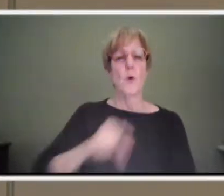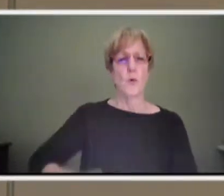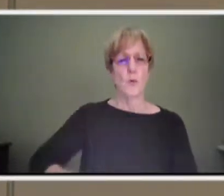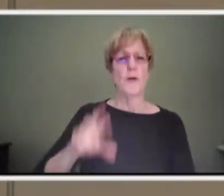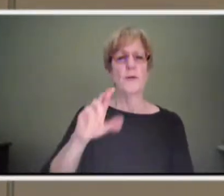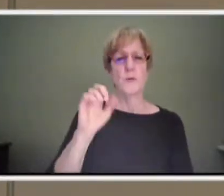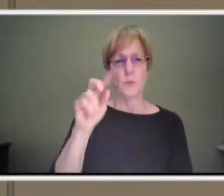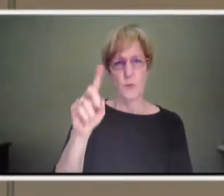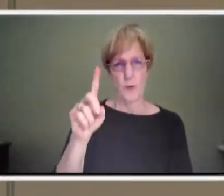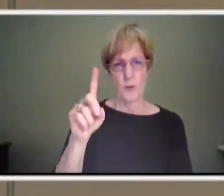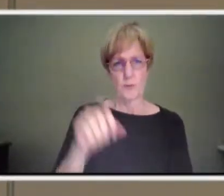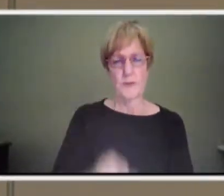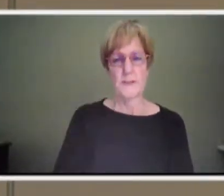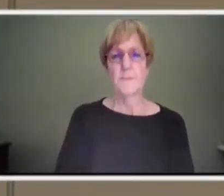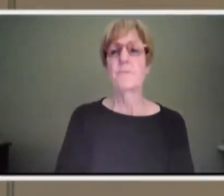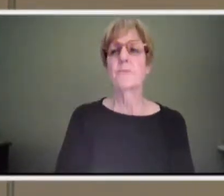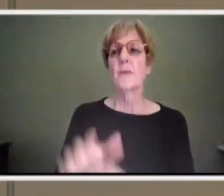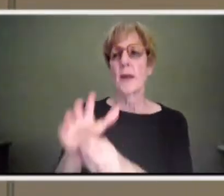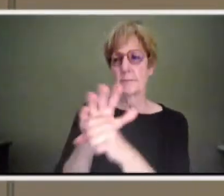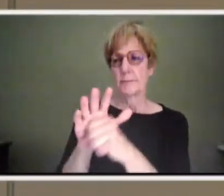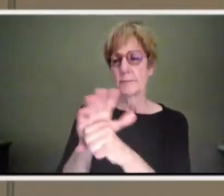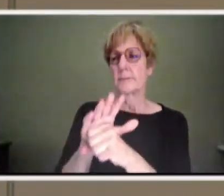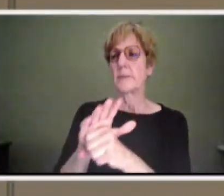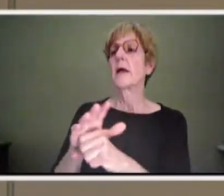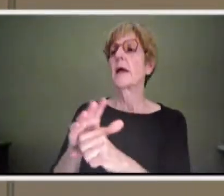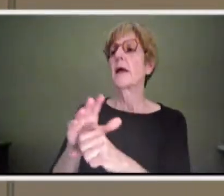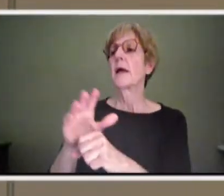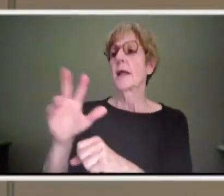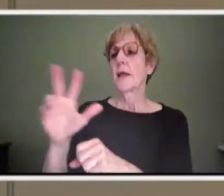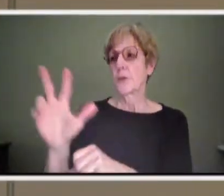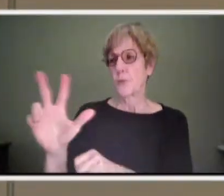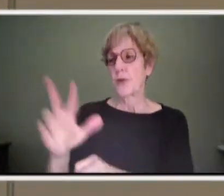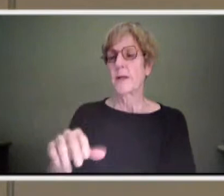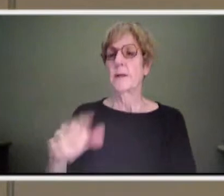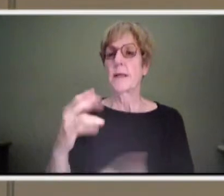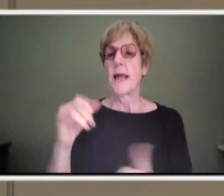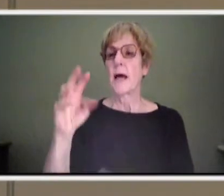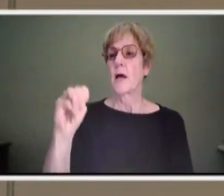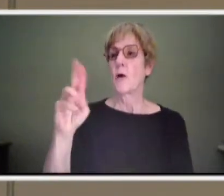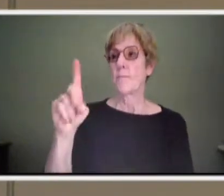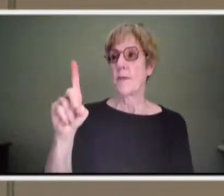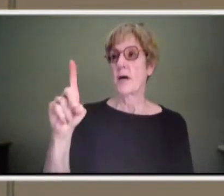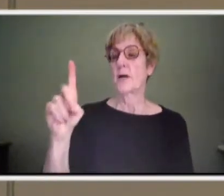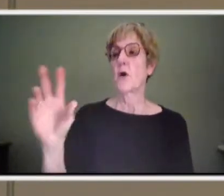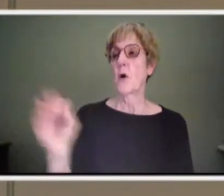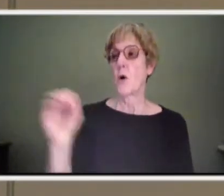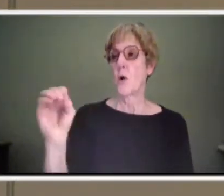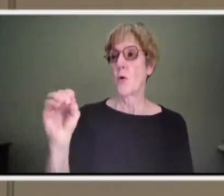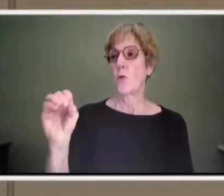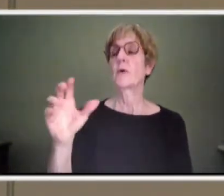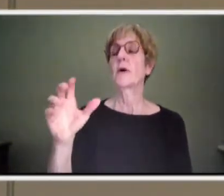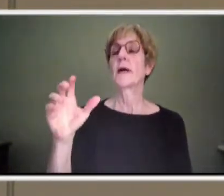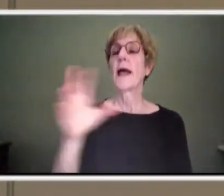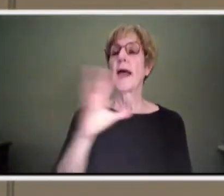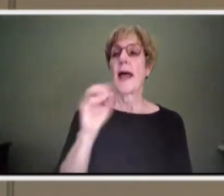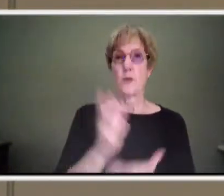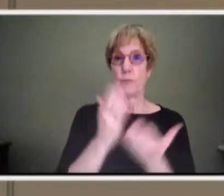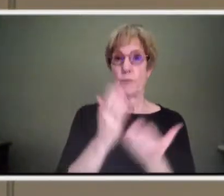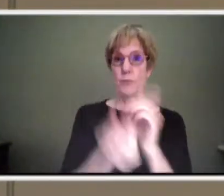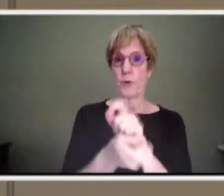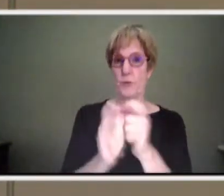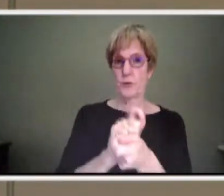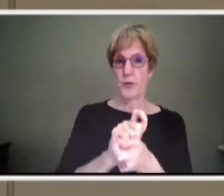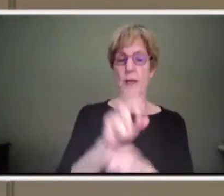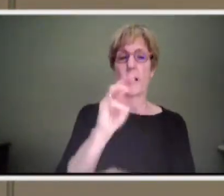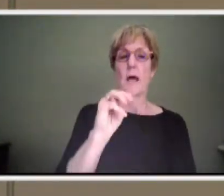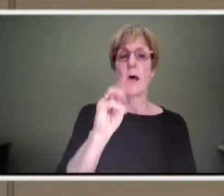1, Miss Anderson's district. The current zoning is MUD O, mixed use development optional, and the proposed zoning is MUD O